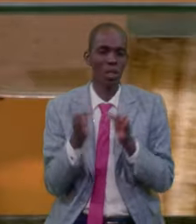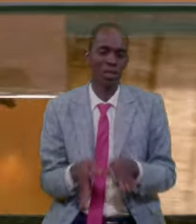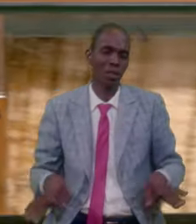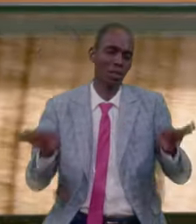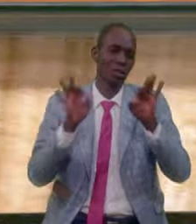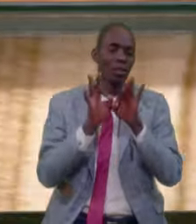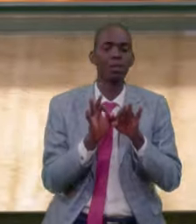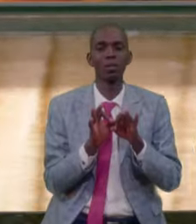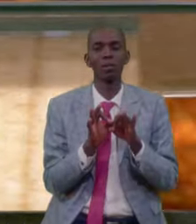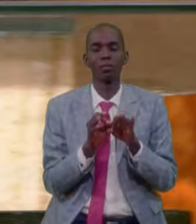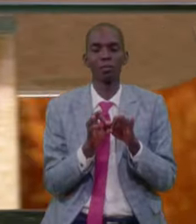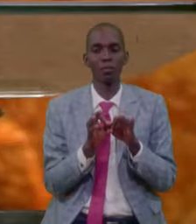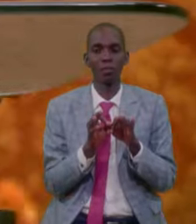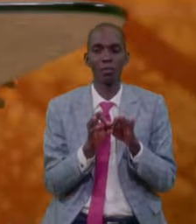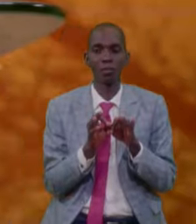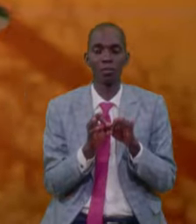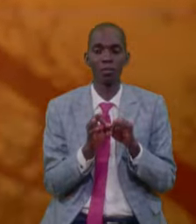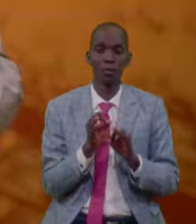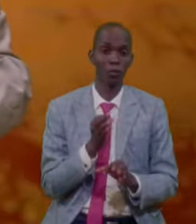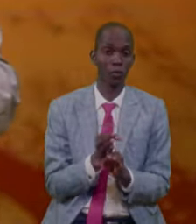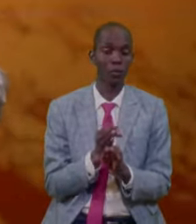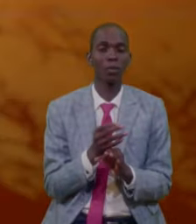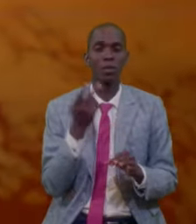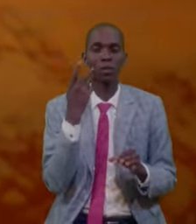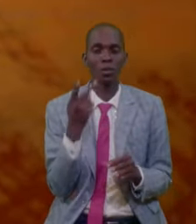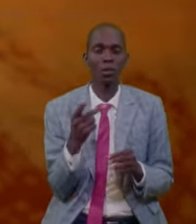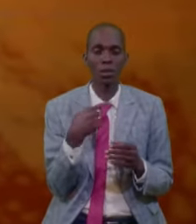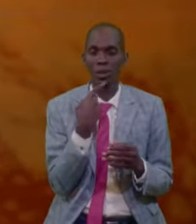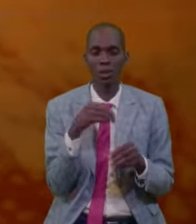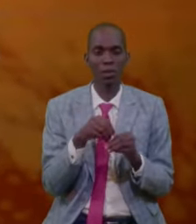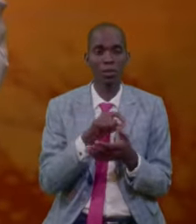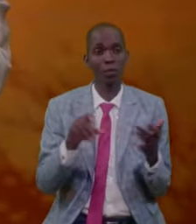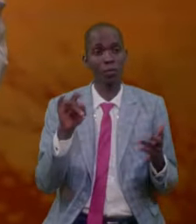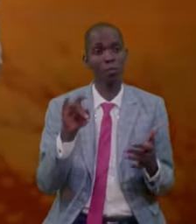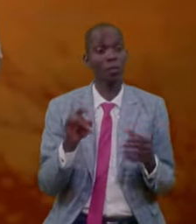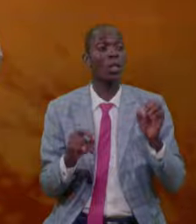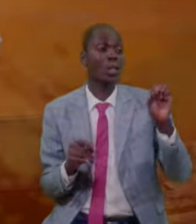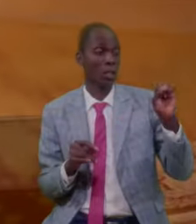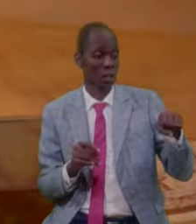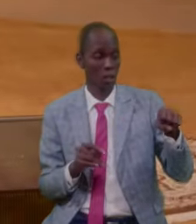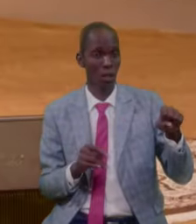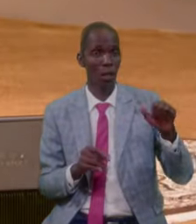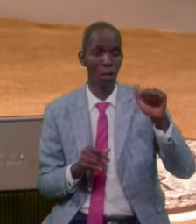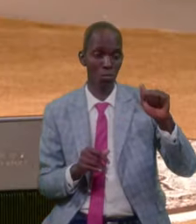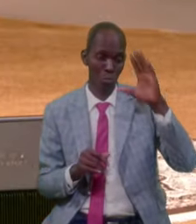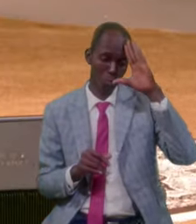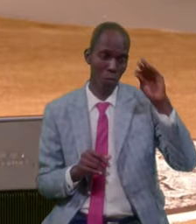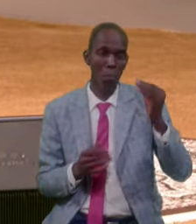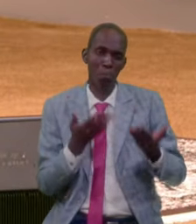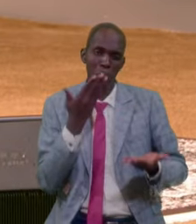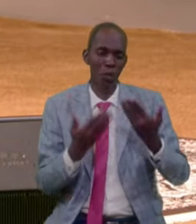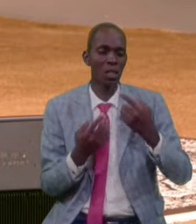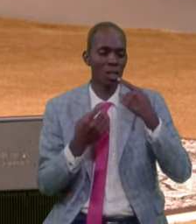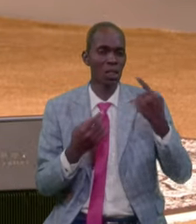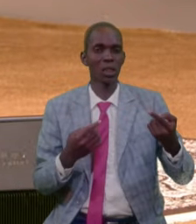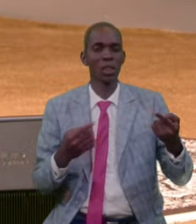18. In verse 18, yea, a man may say, thou